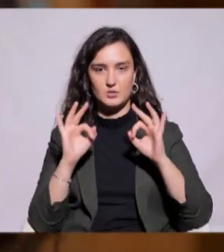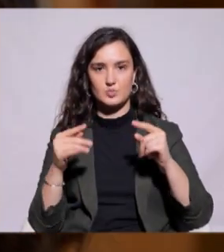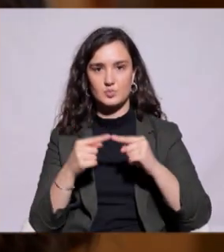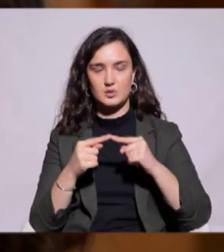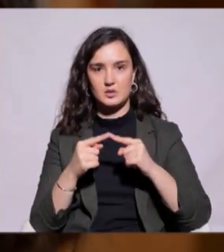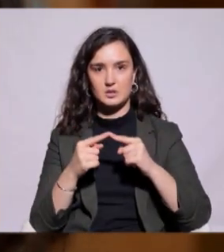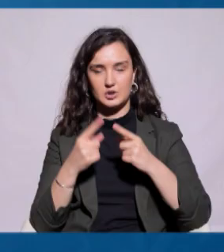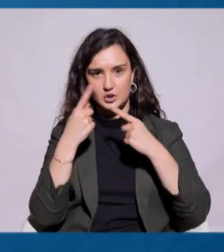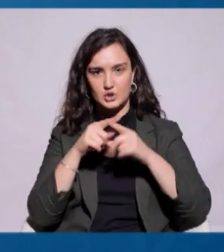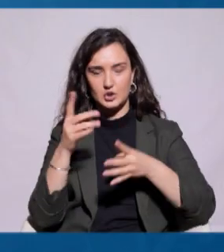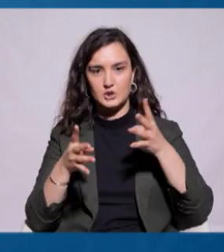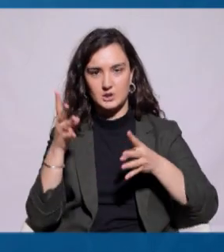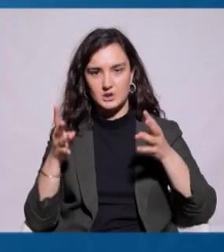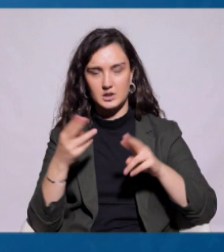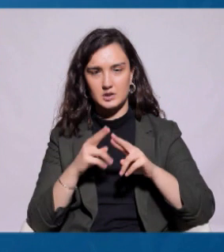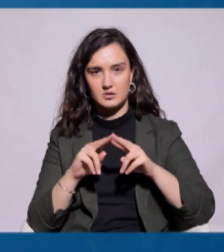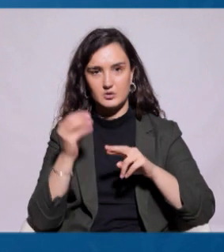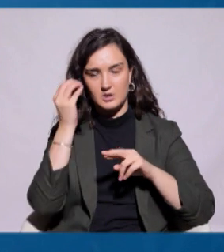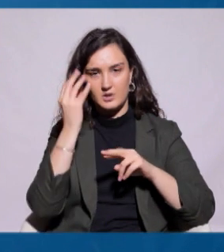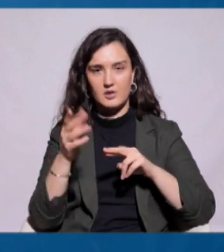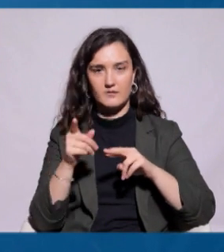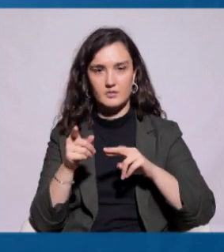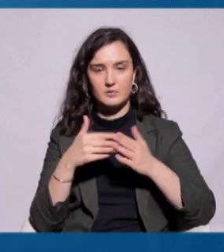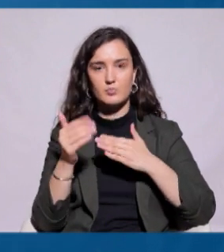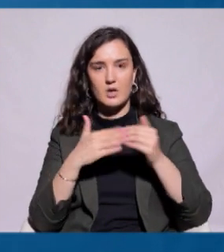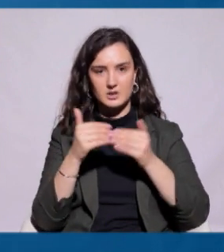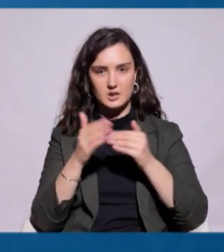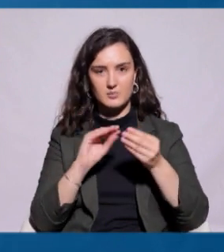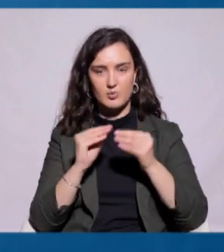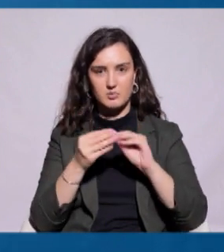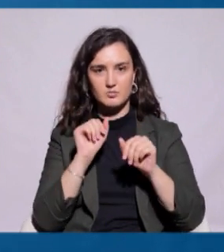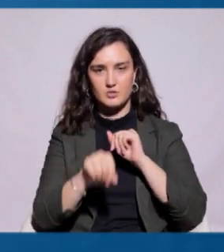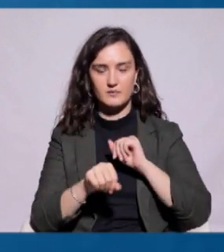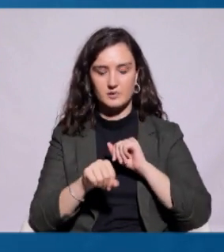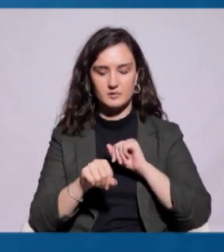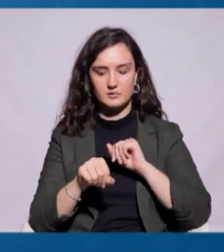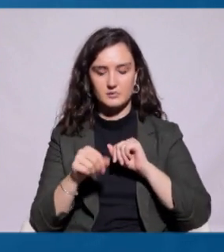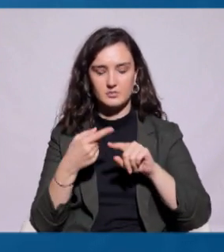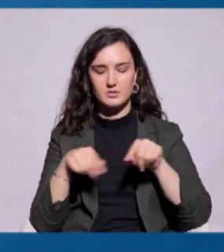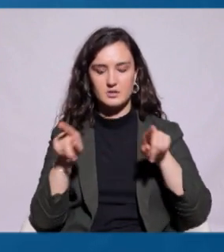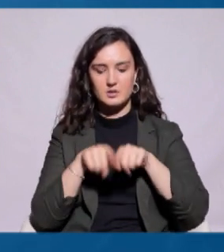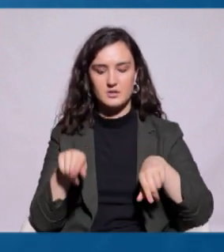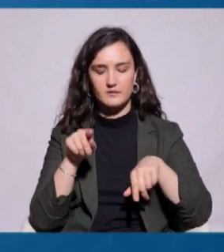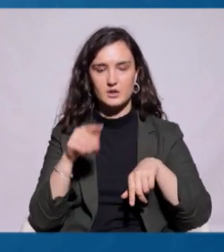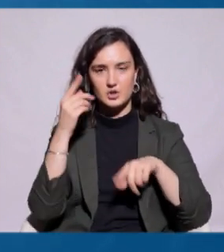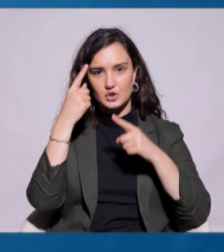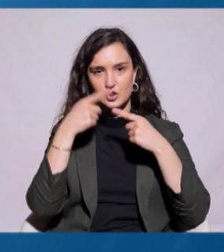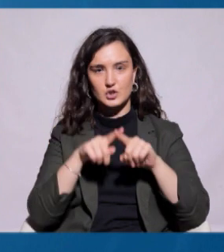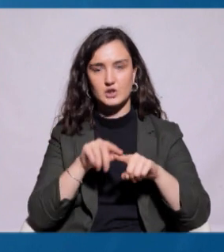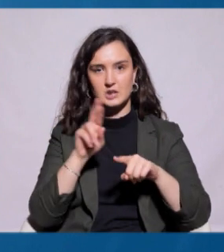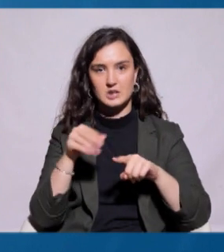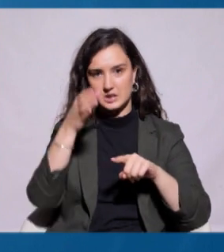An engineer is really a clever, practical problem solver. Although the fields of engineering